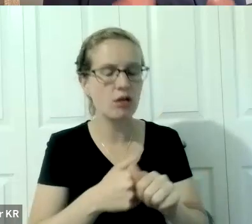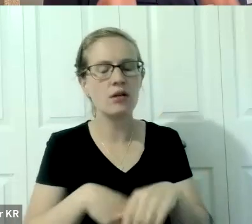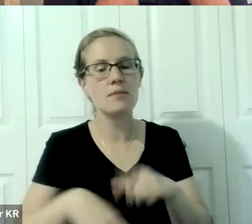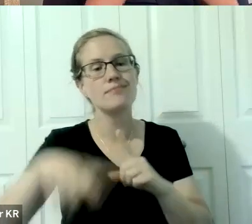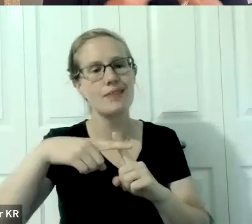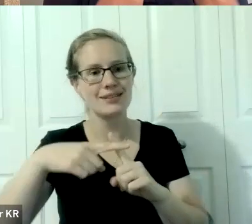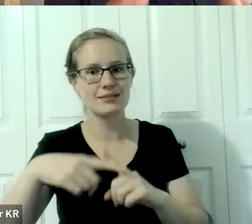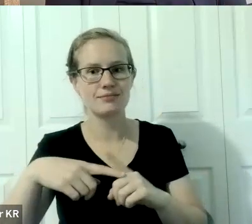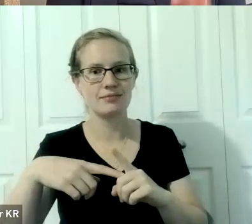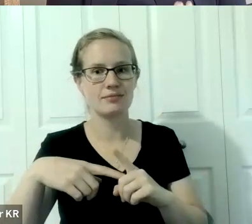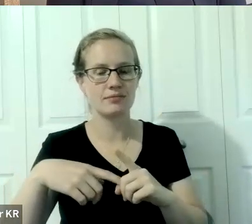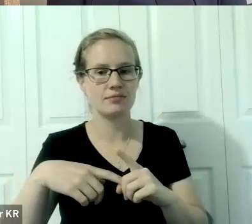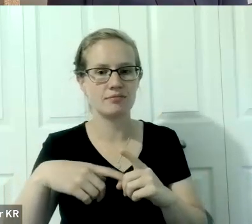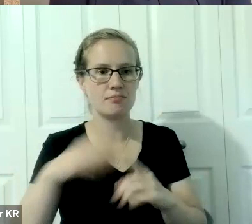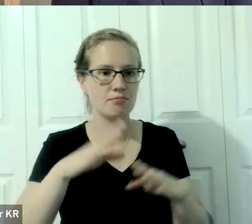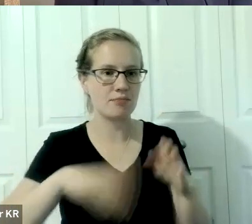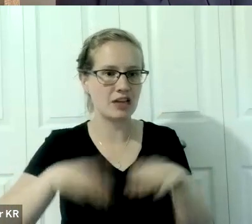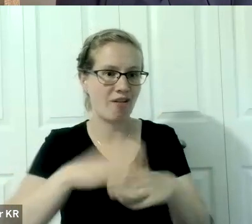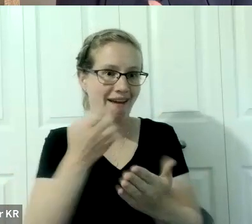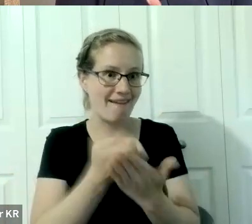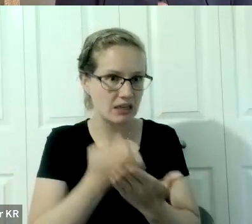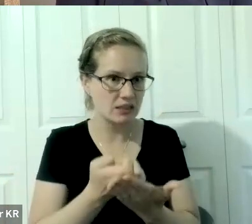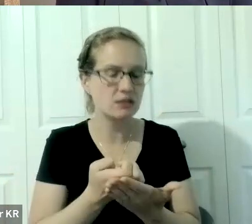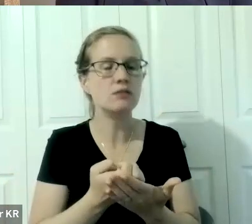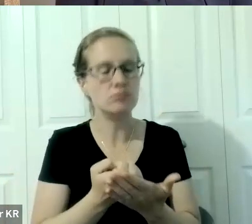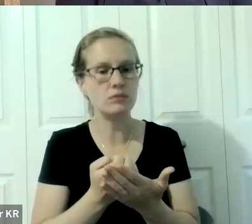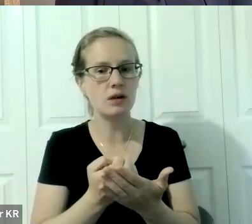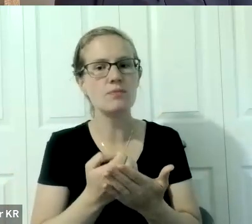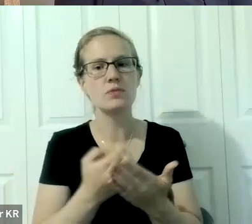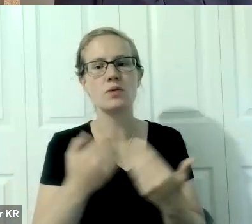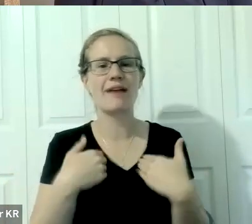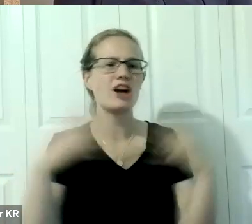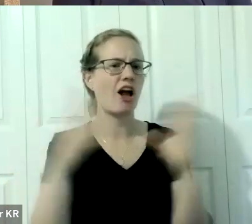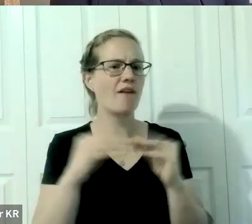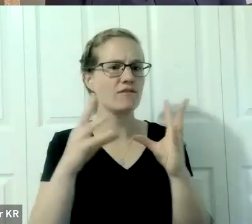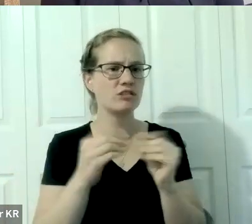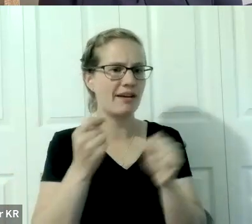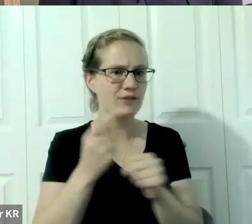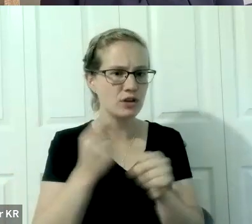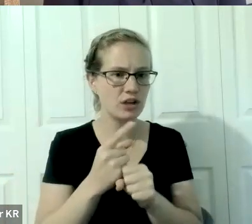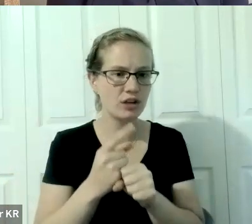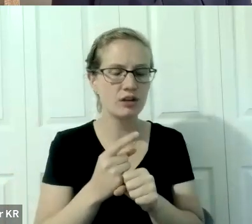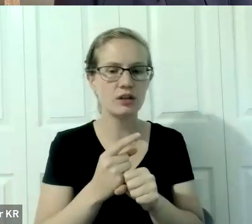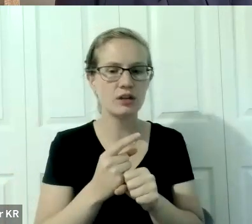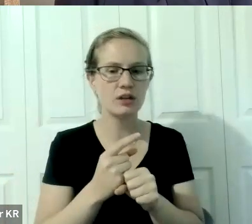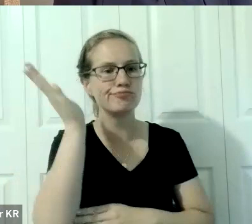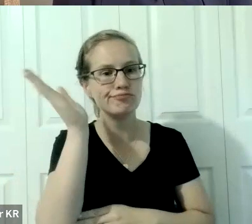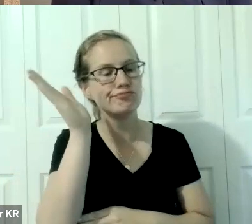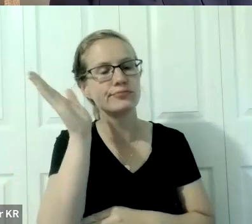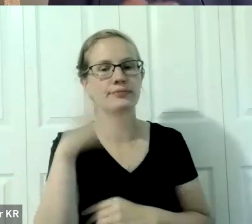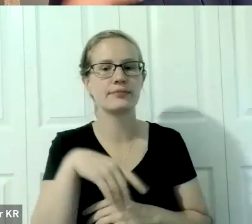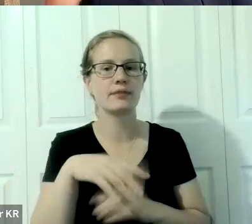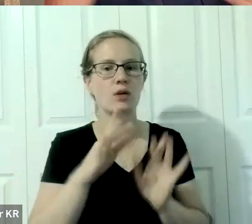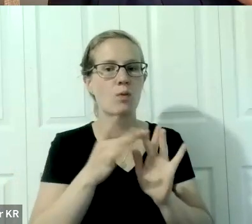also, evidence-based. And so we have a conference every year where we do a series of presentations. We